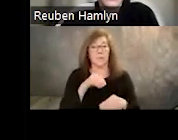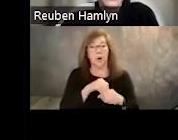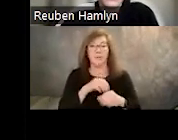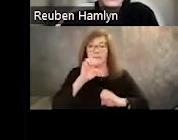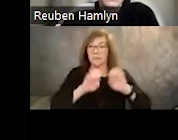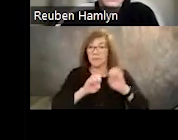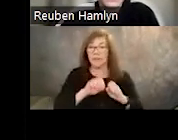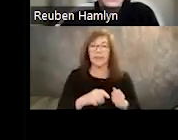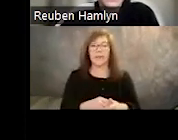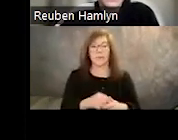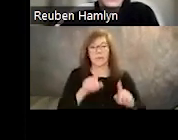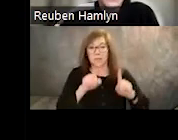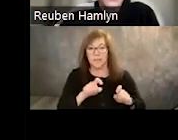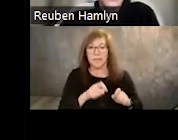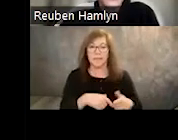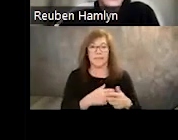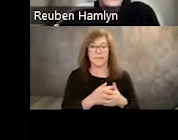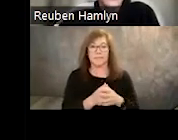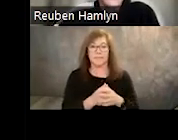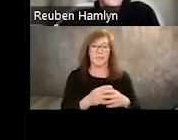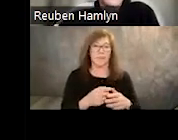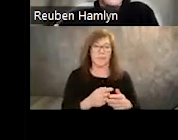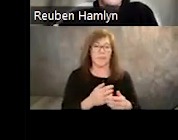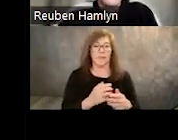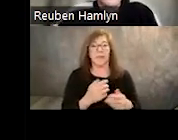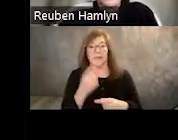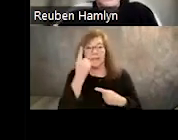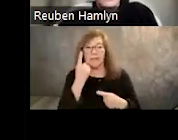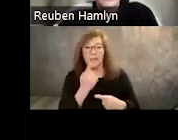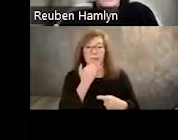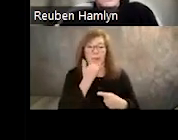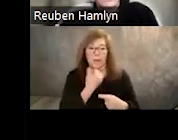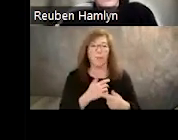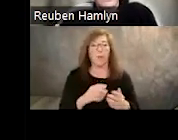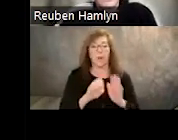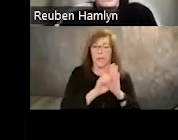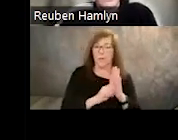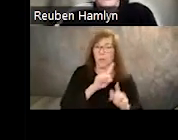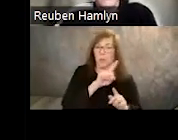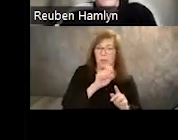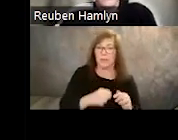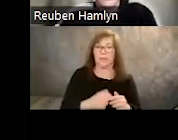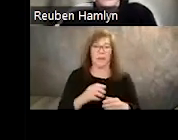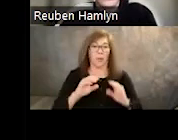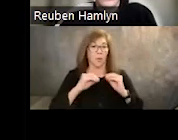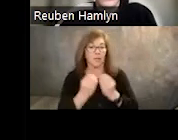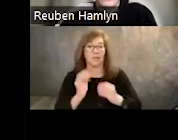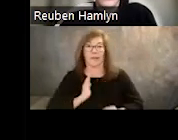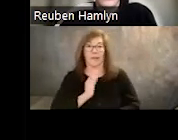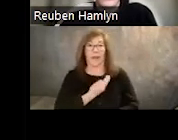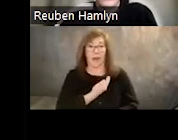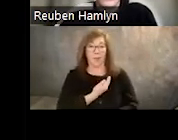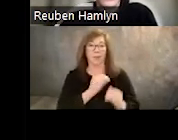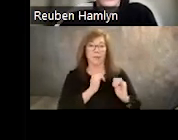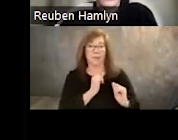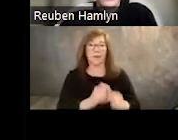to tease out potential drawbacks and start considering what are the ethical questions that organizations like ours